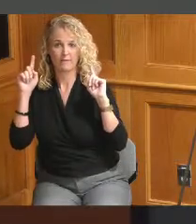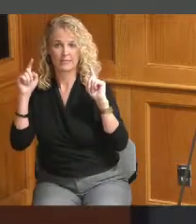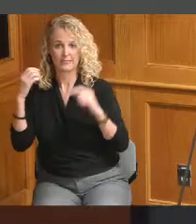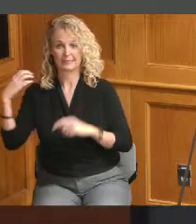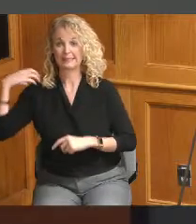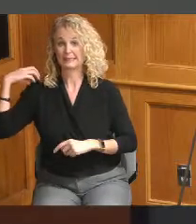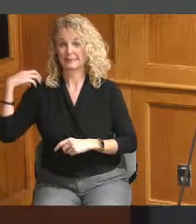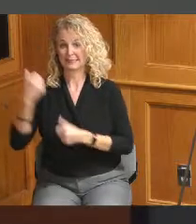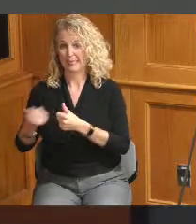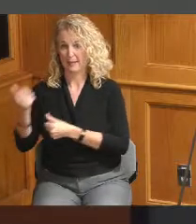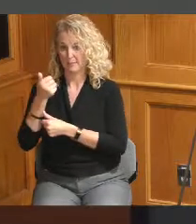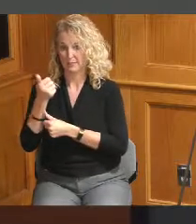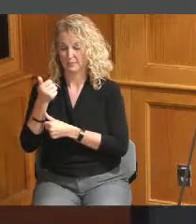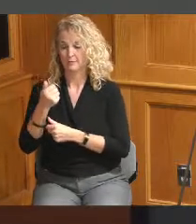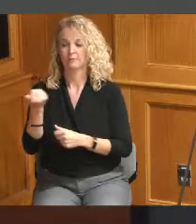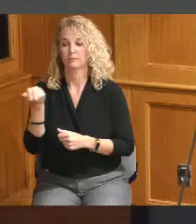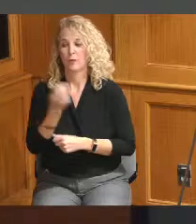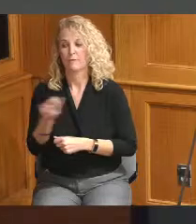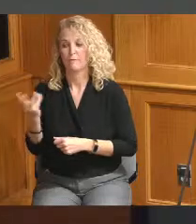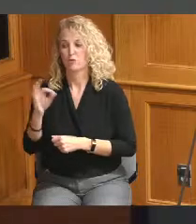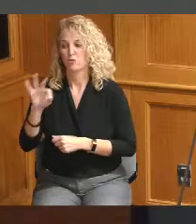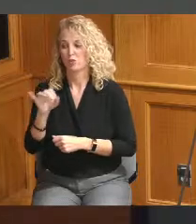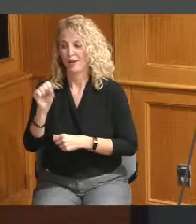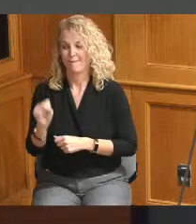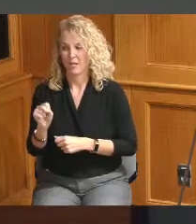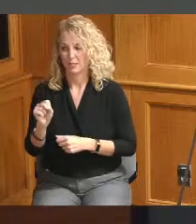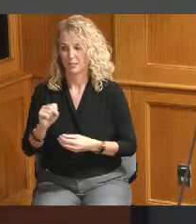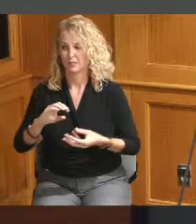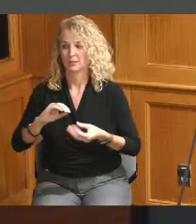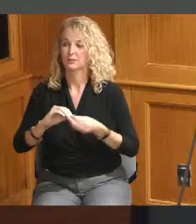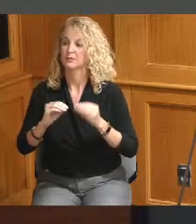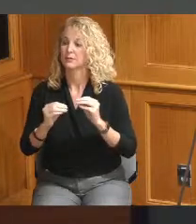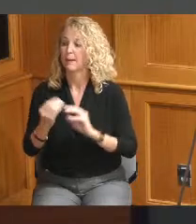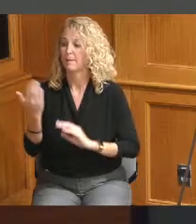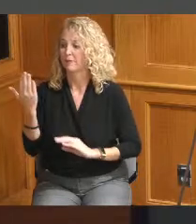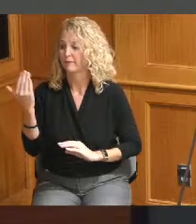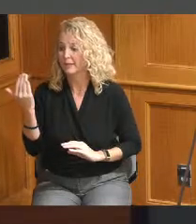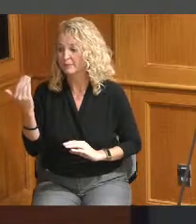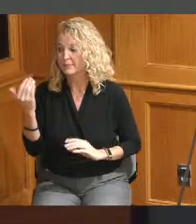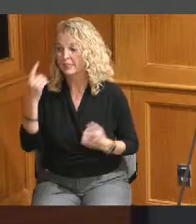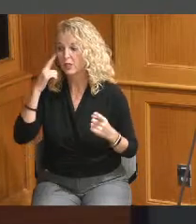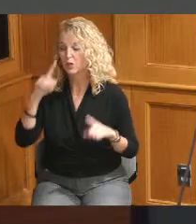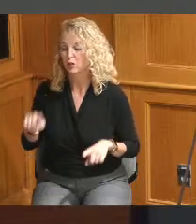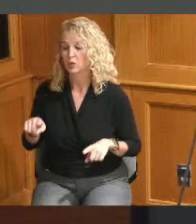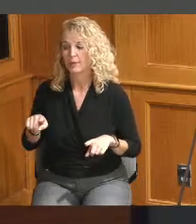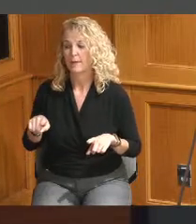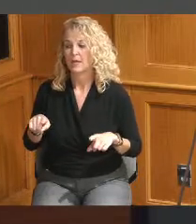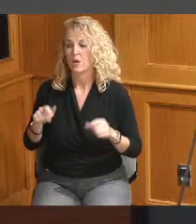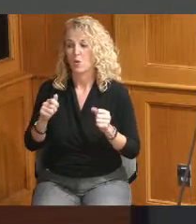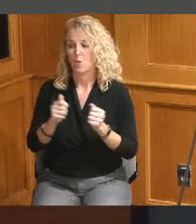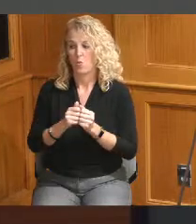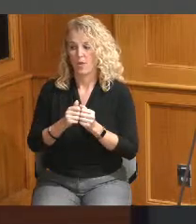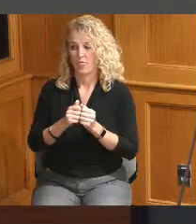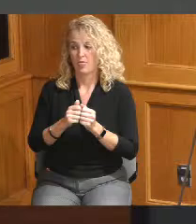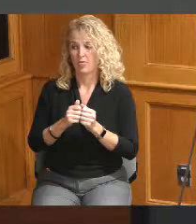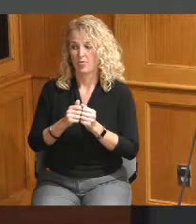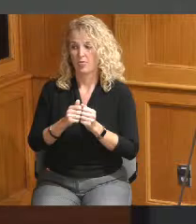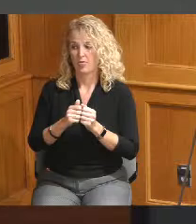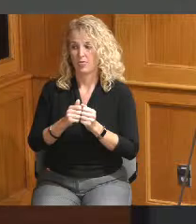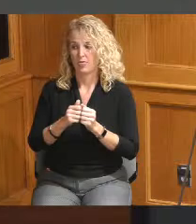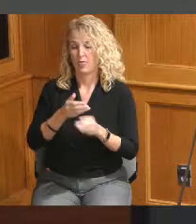captains. We have several JFS items. Item 15 is an agreement with